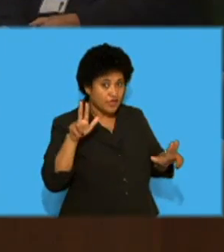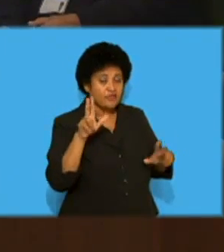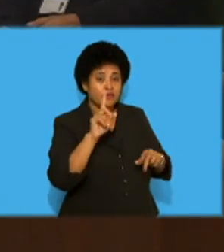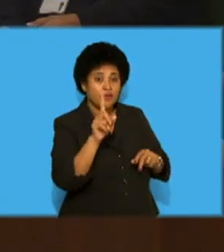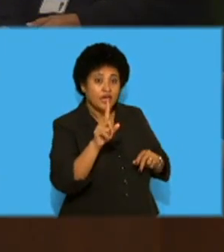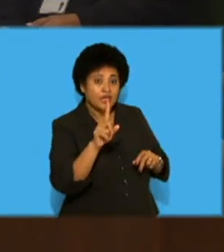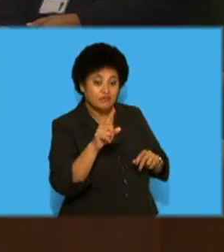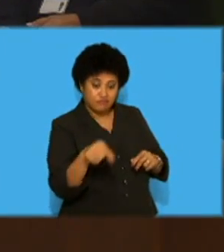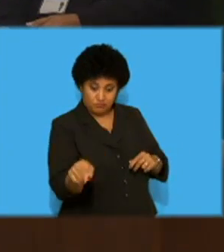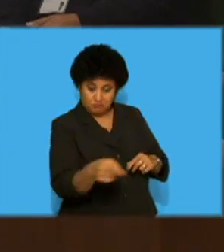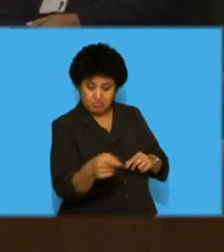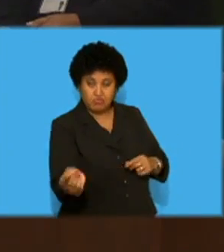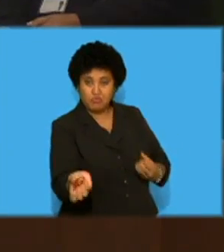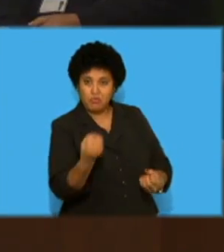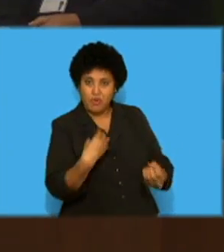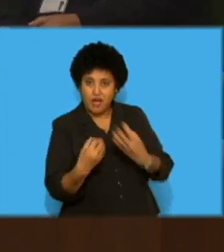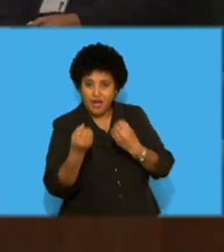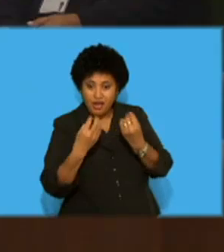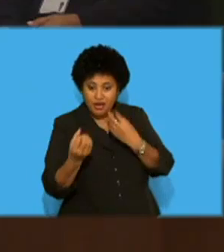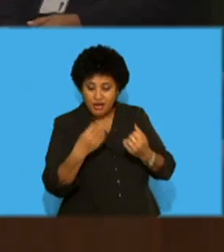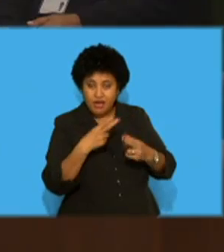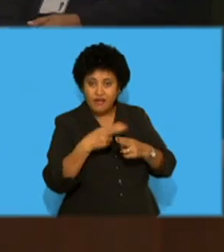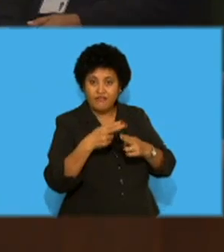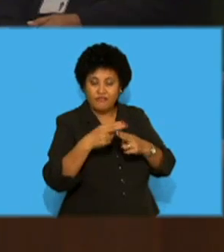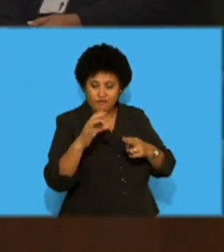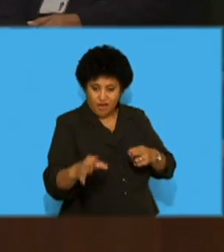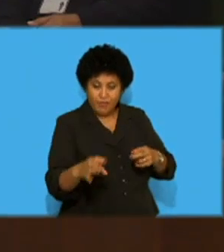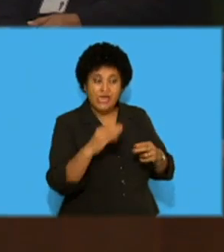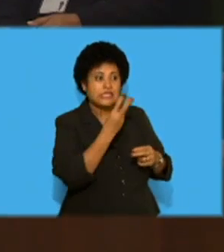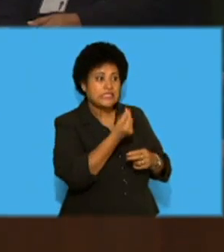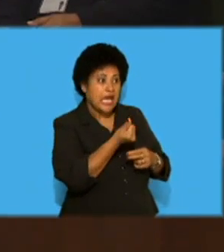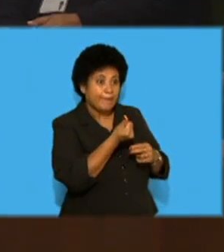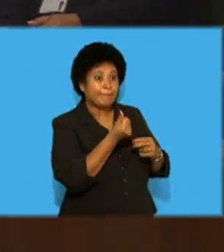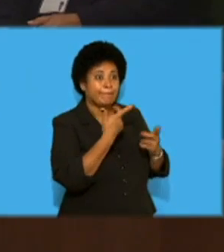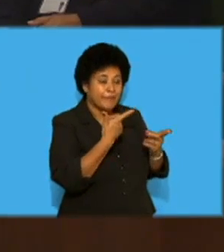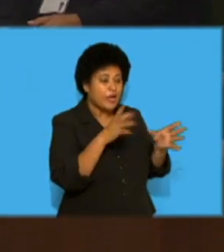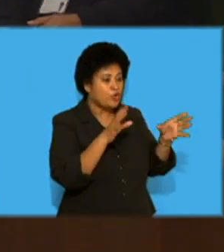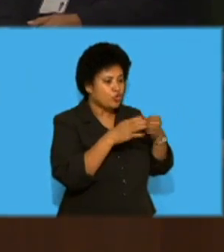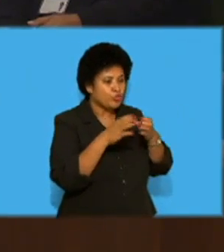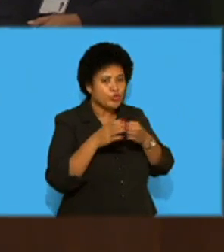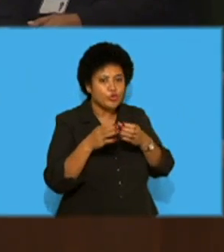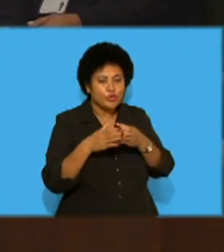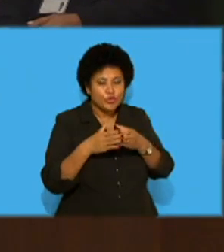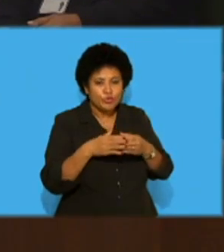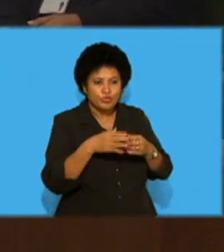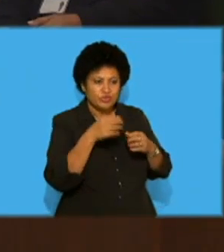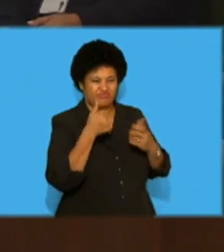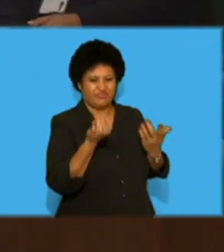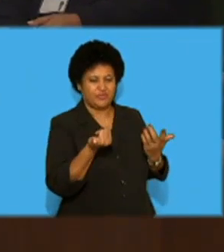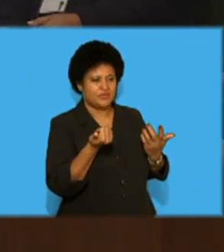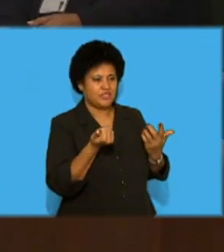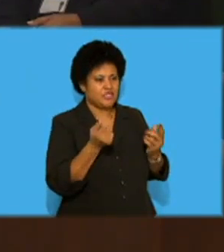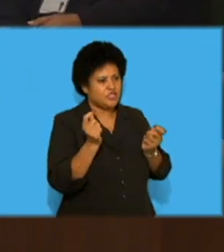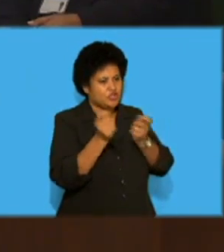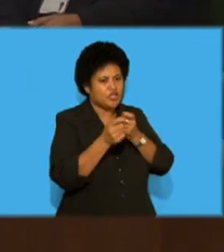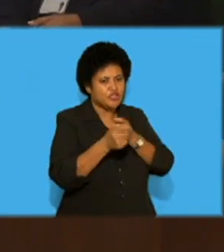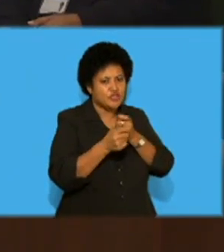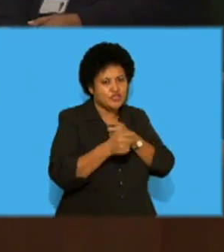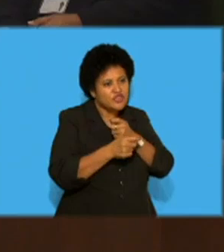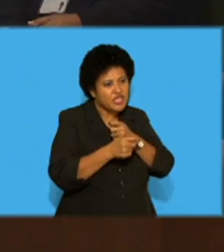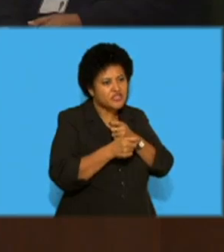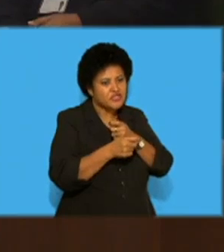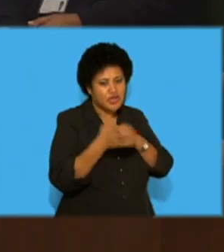Vanuatu from the farmers themselves that some of the political parties are going around and now using religion and ethnicity as a means of trying to win their